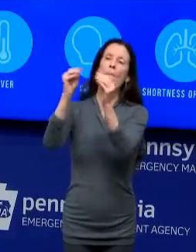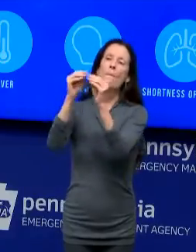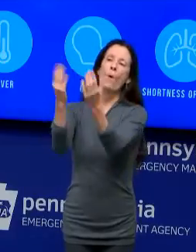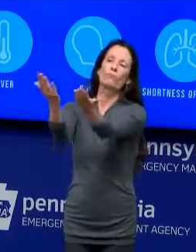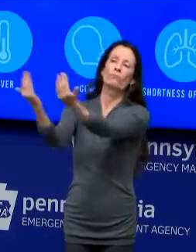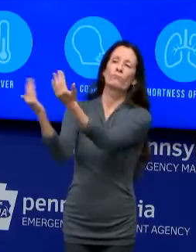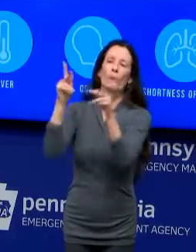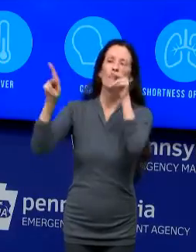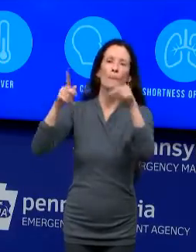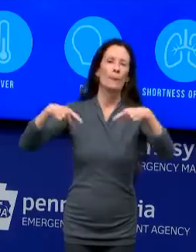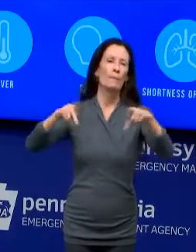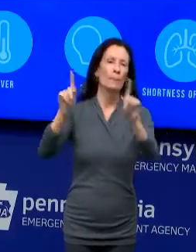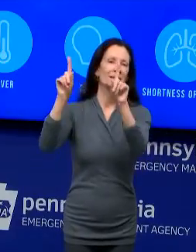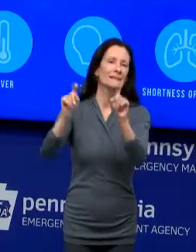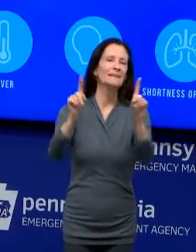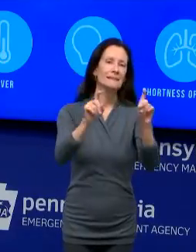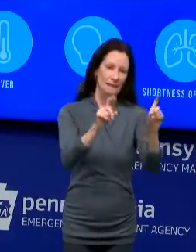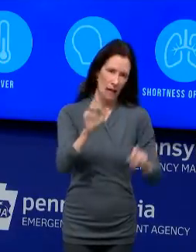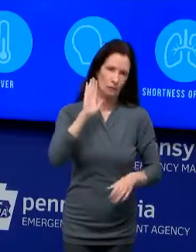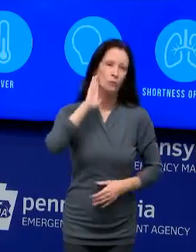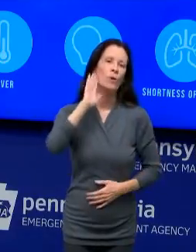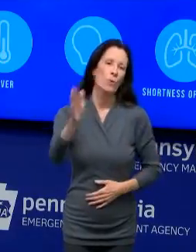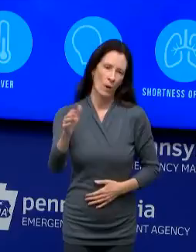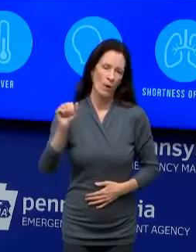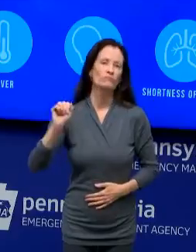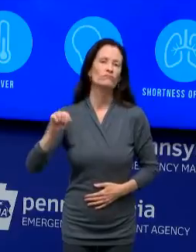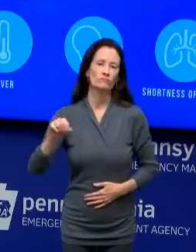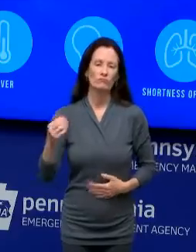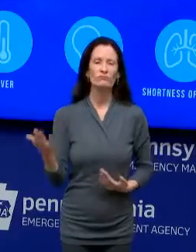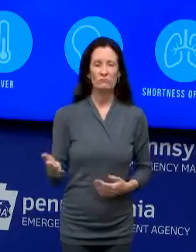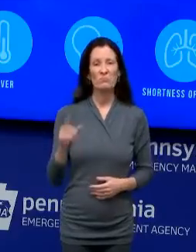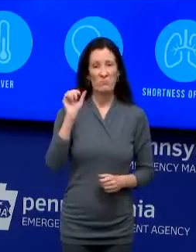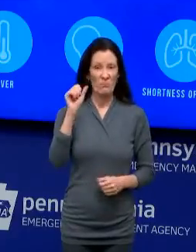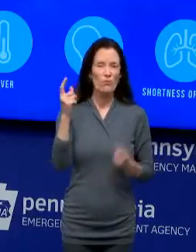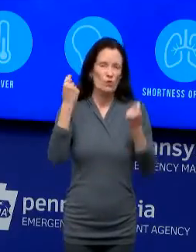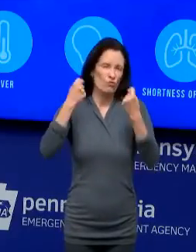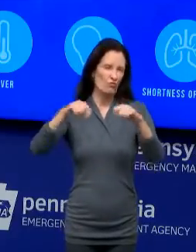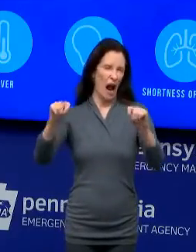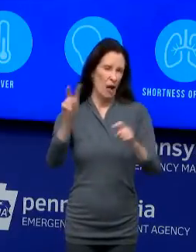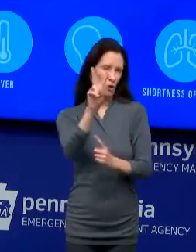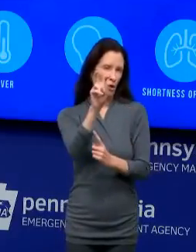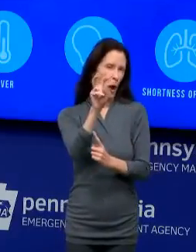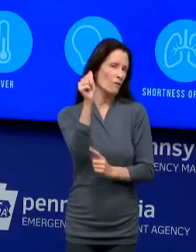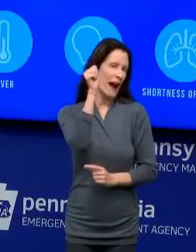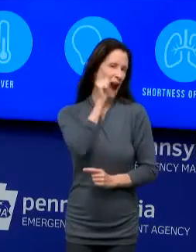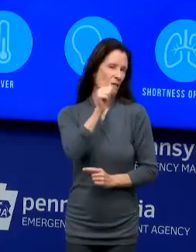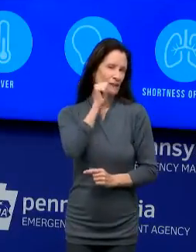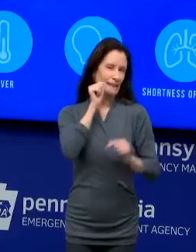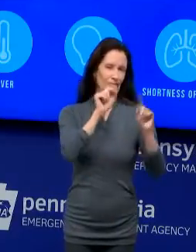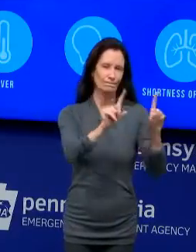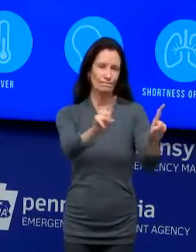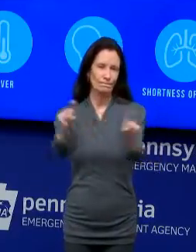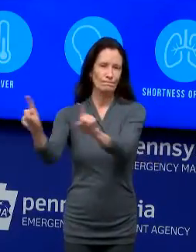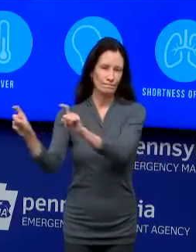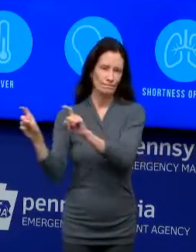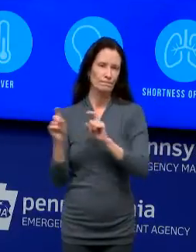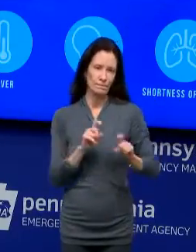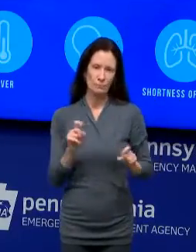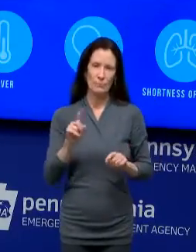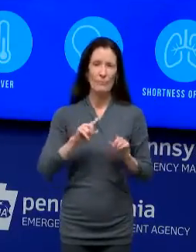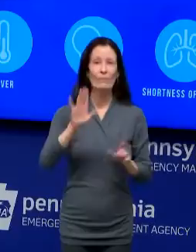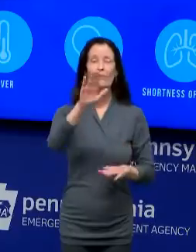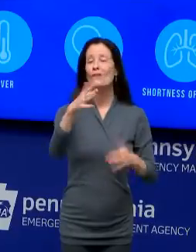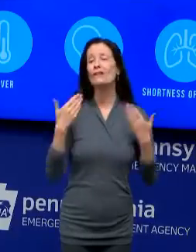test 200 people a day, and pre-registration is required. To be tested at